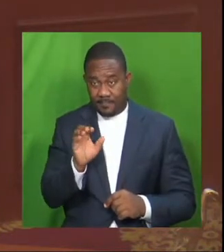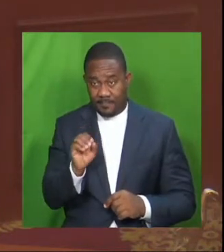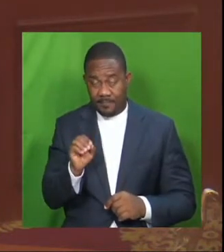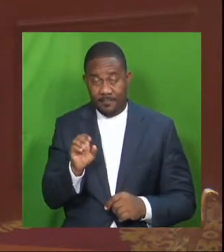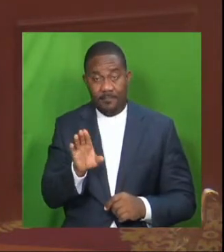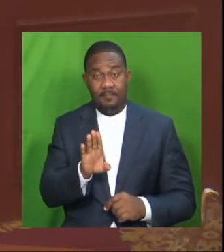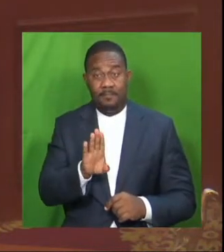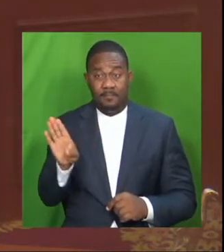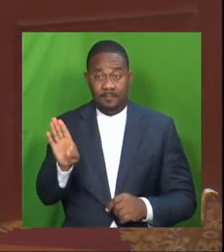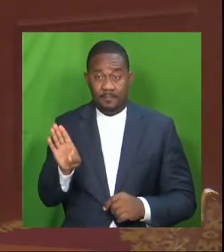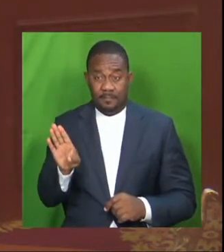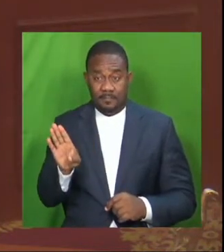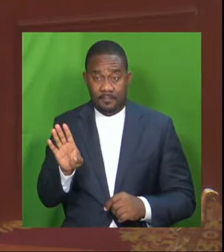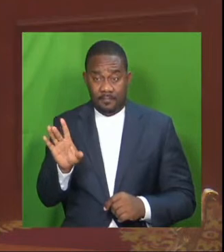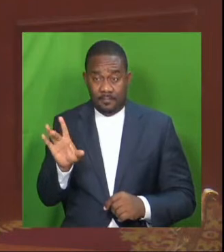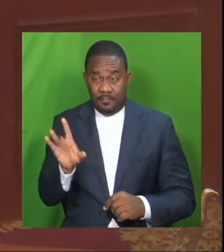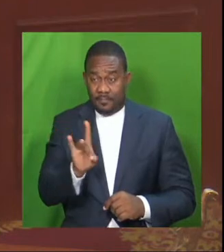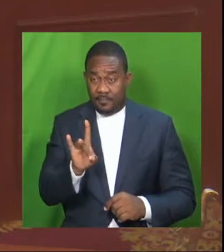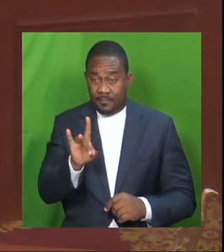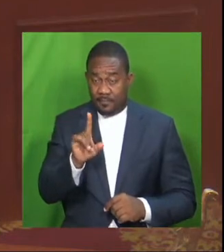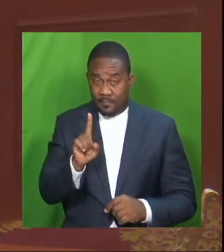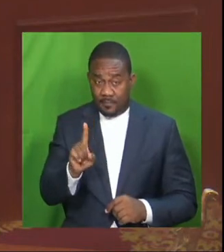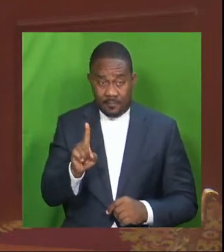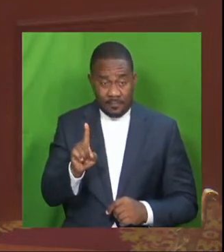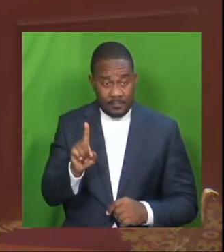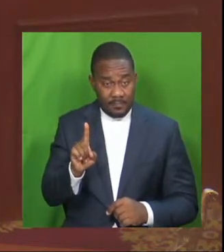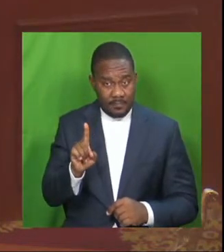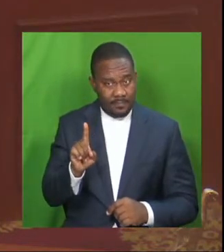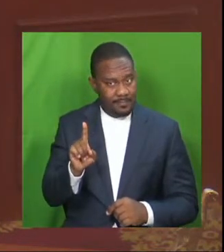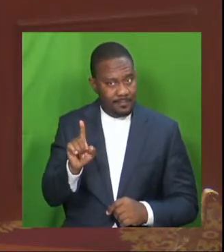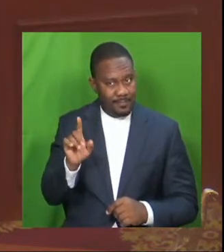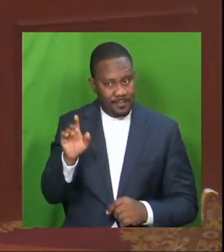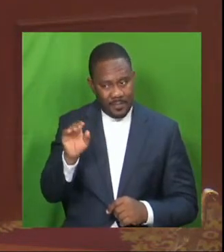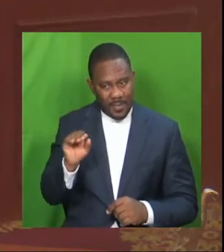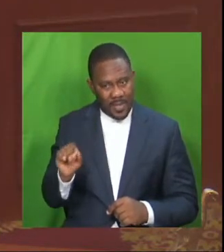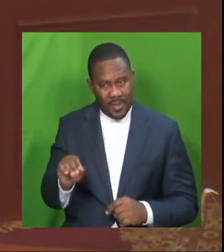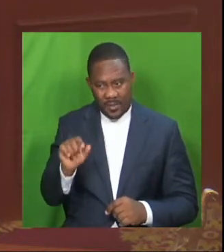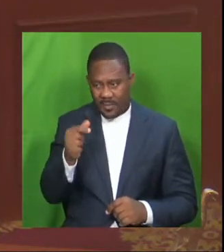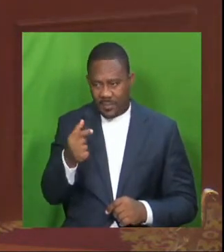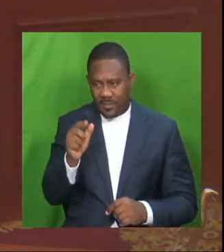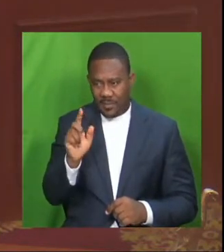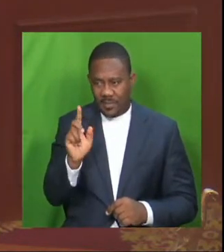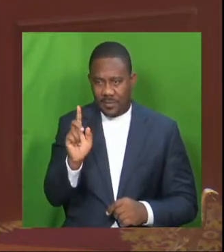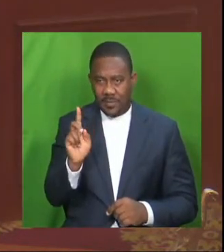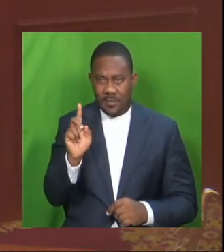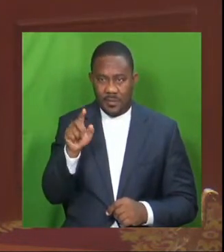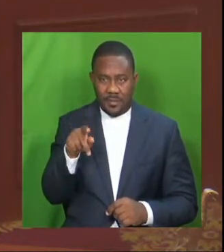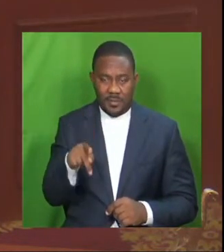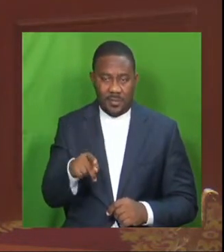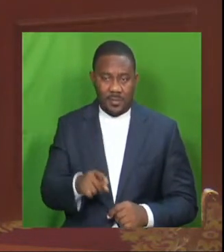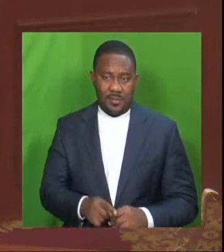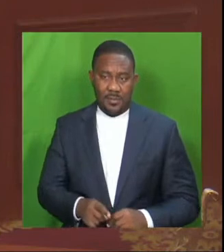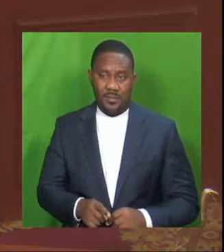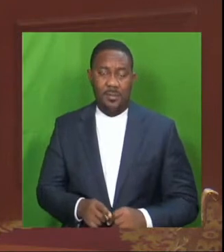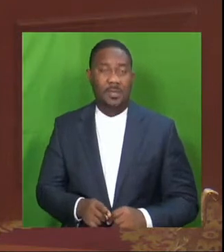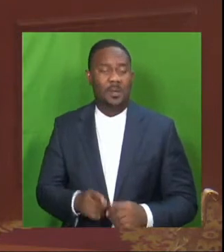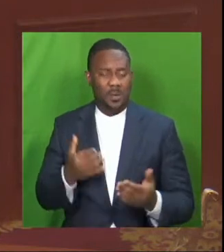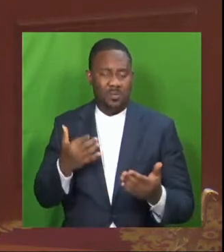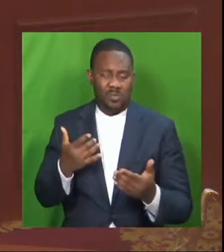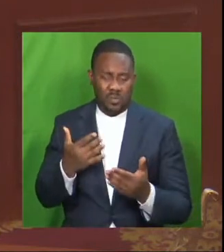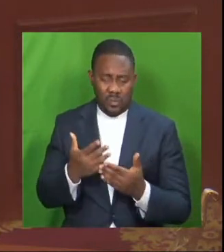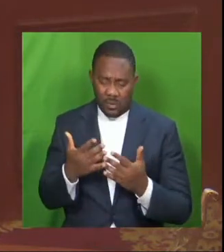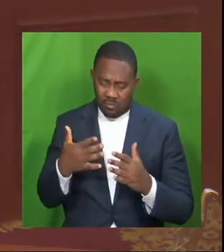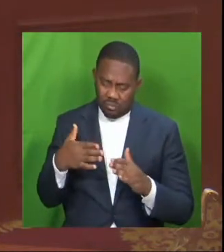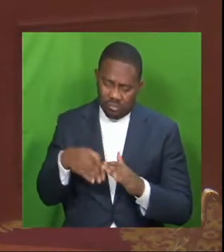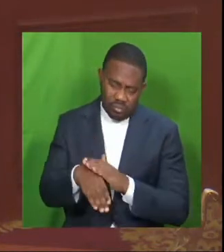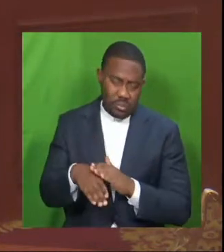billion, 81% of GDP. The country is tottering at the precipice of bankruptcy.